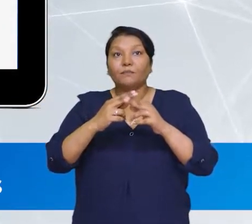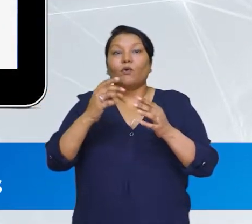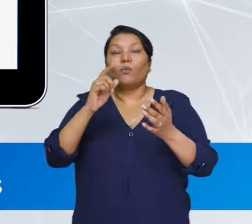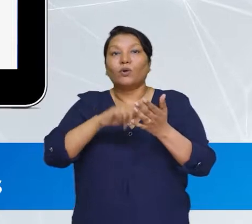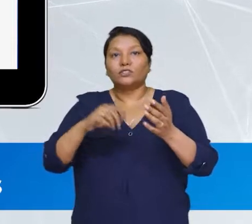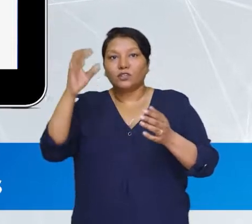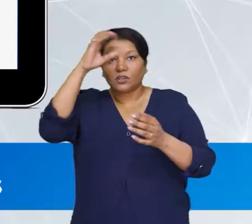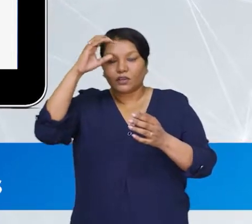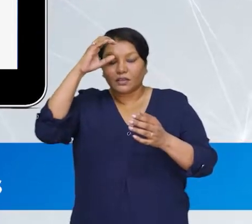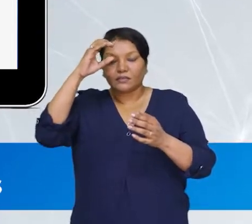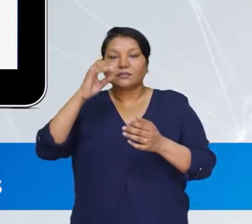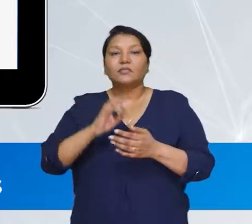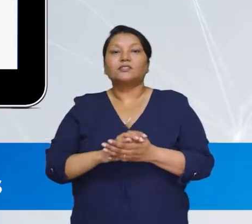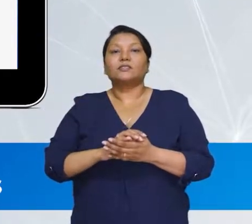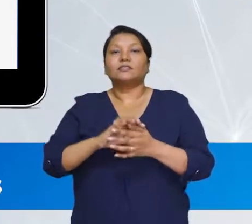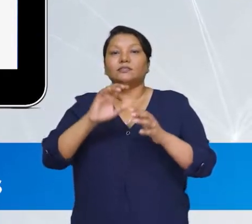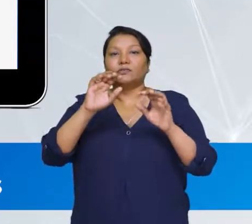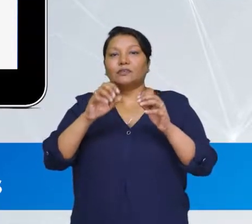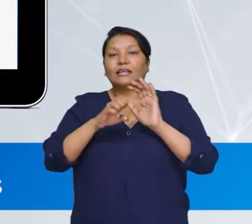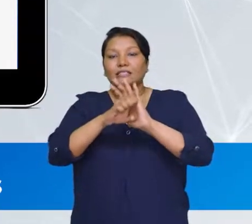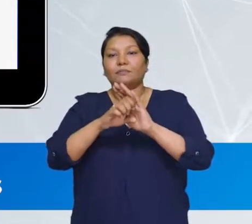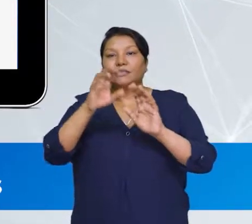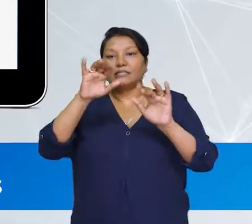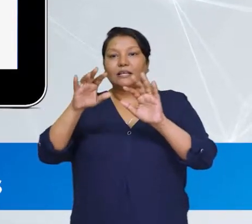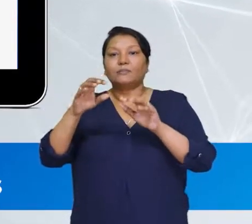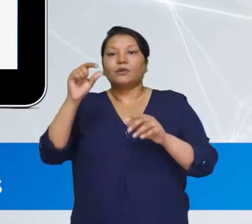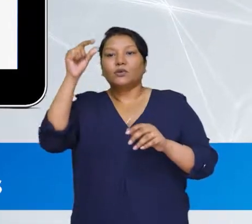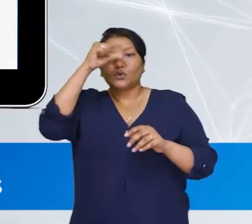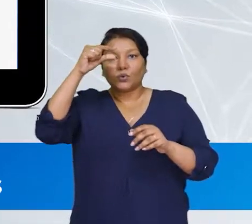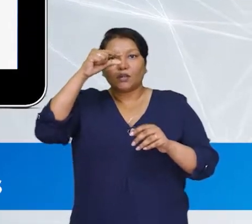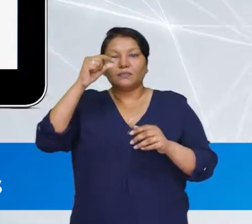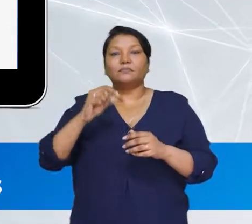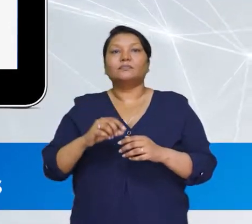search engine. For example,